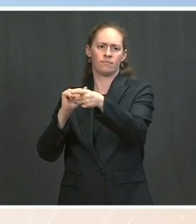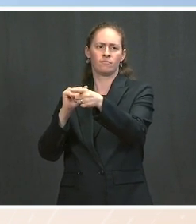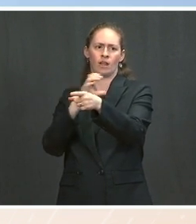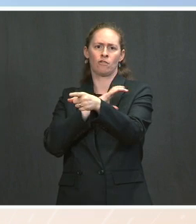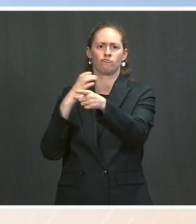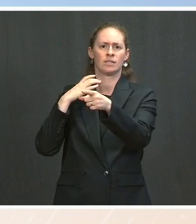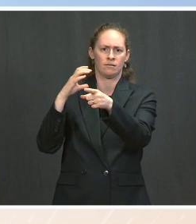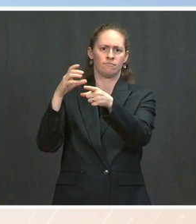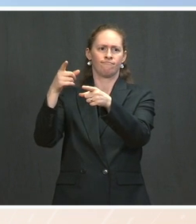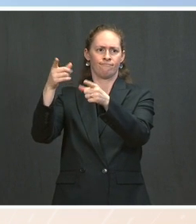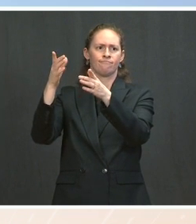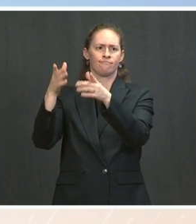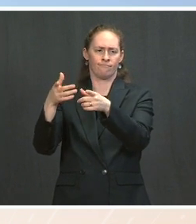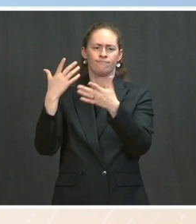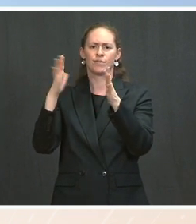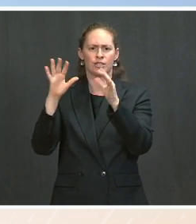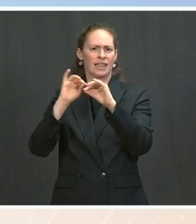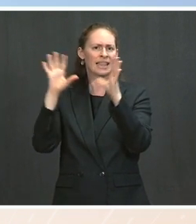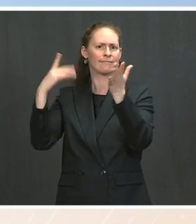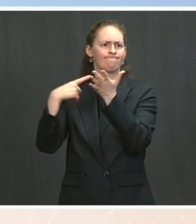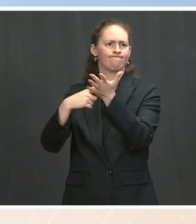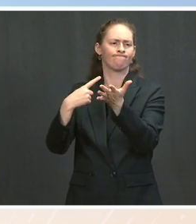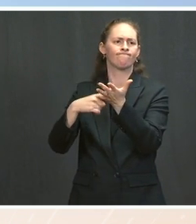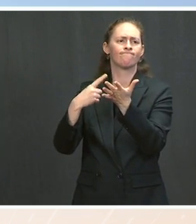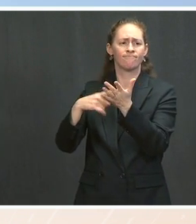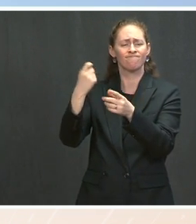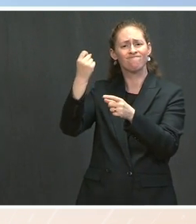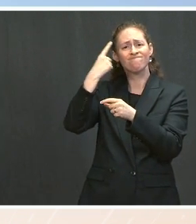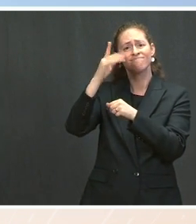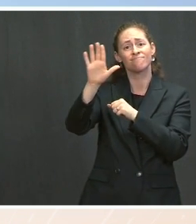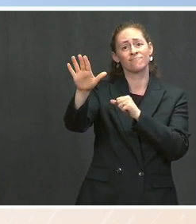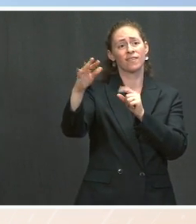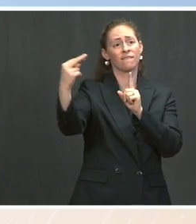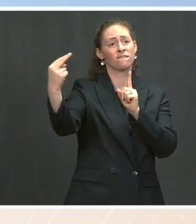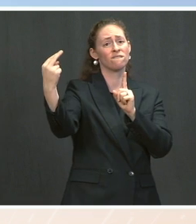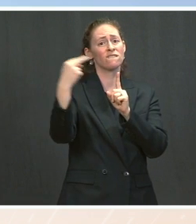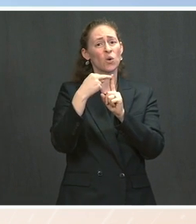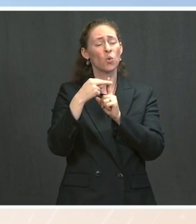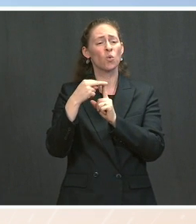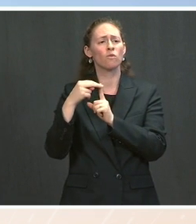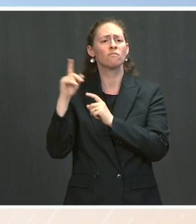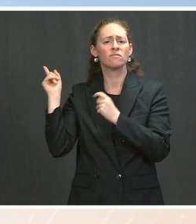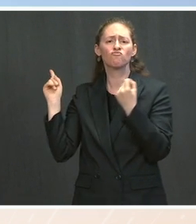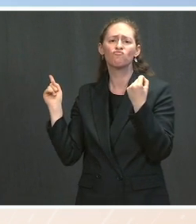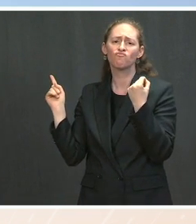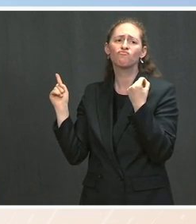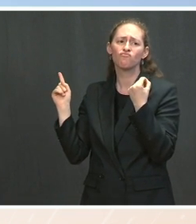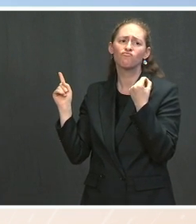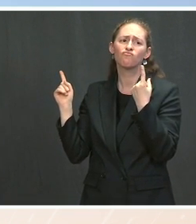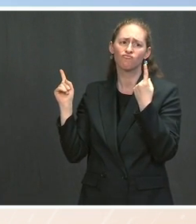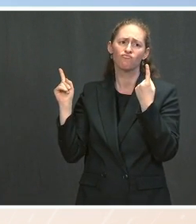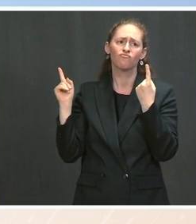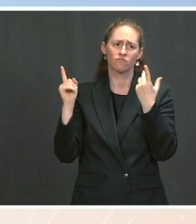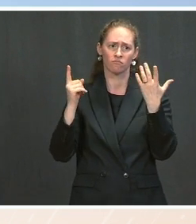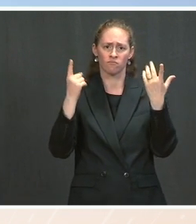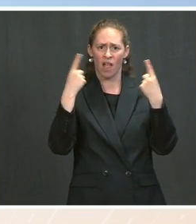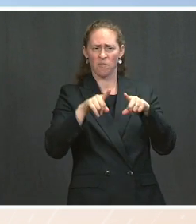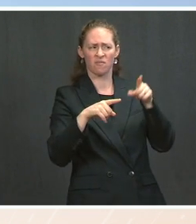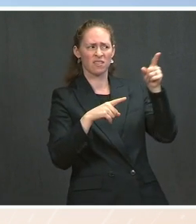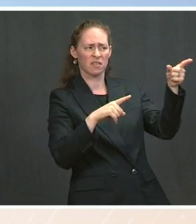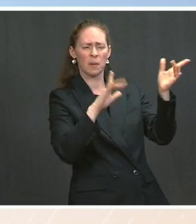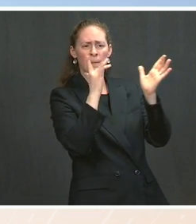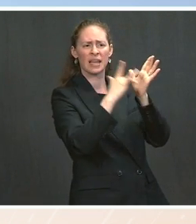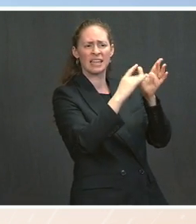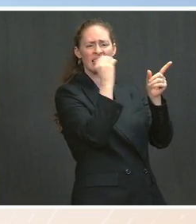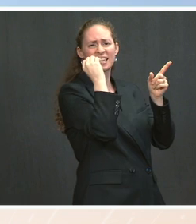he understands that there are a range of viewpoints as it relates to the conflict in the Middle East, which we were in the heat of over the